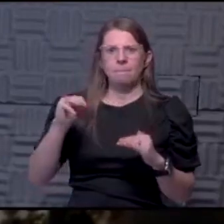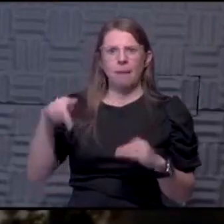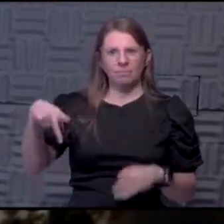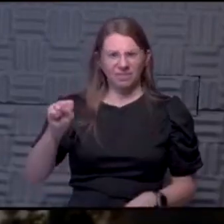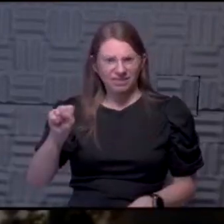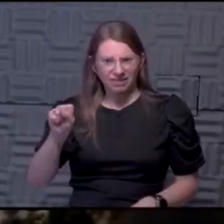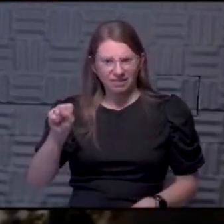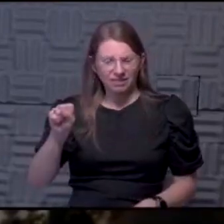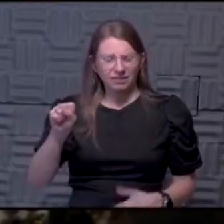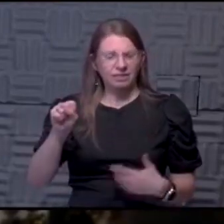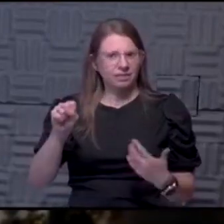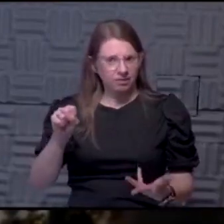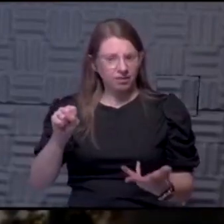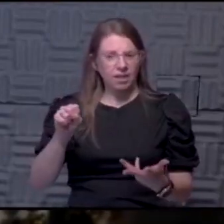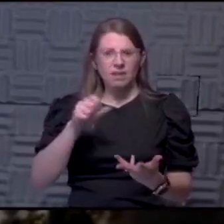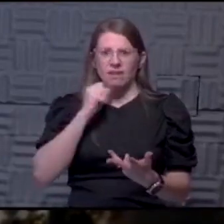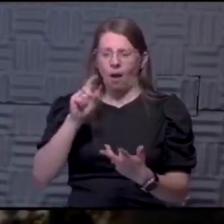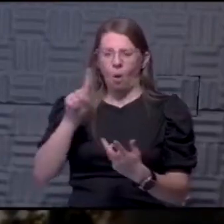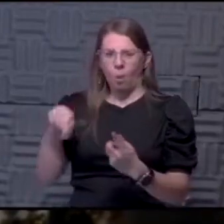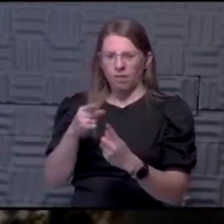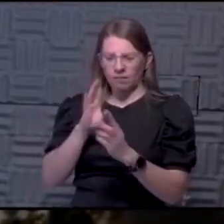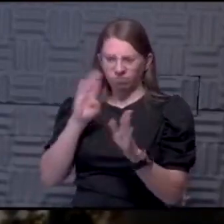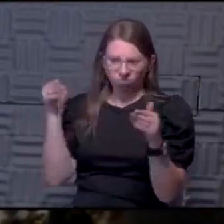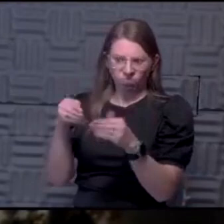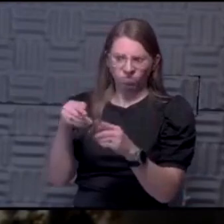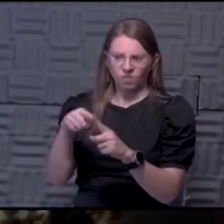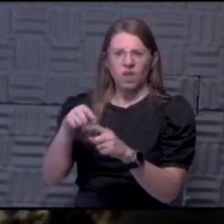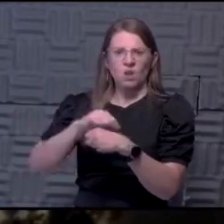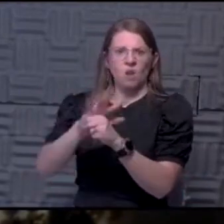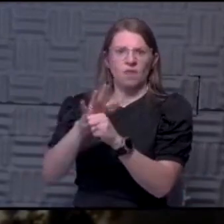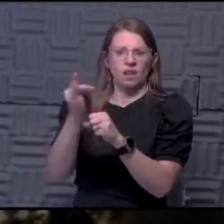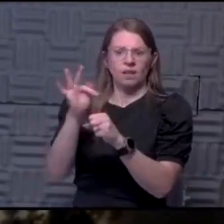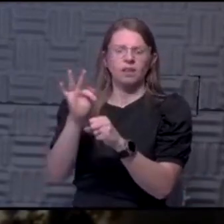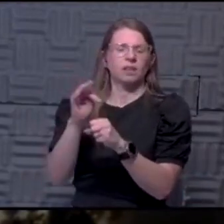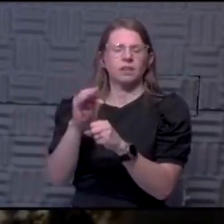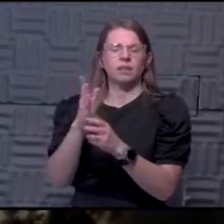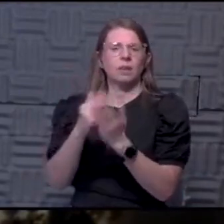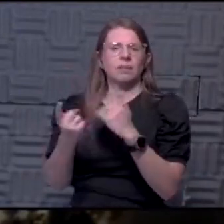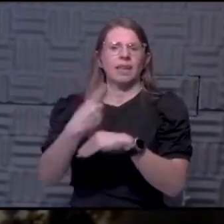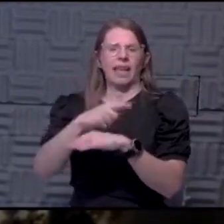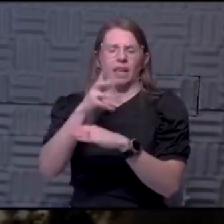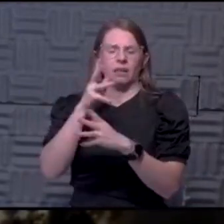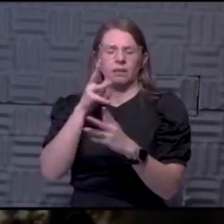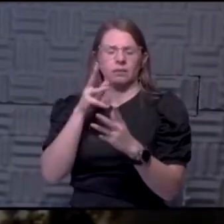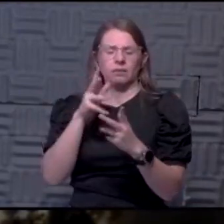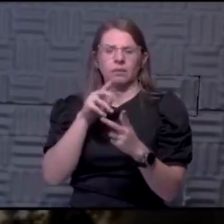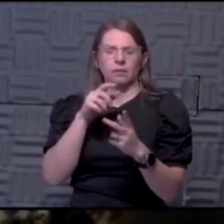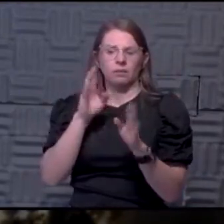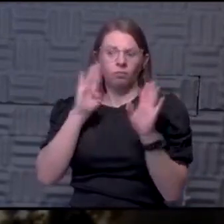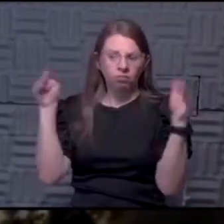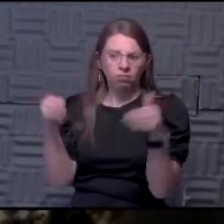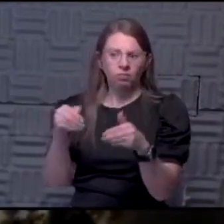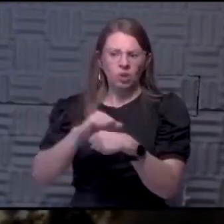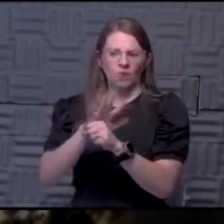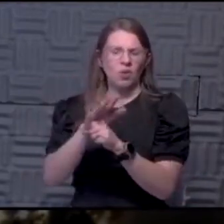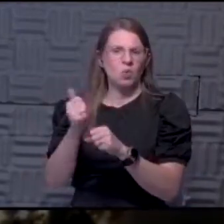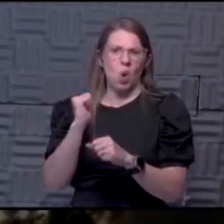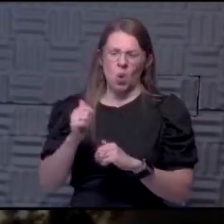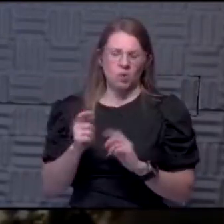And so it isn't just about COVID-19. Someday we'll be on the other end of COVID-19. And to